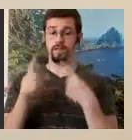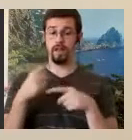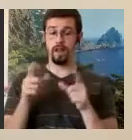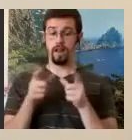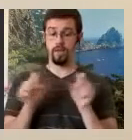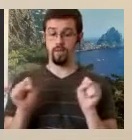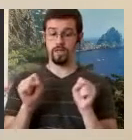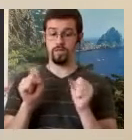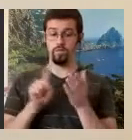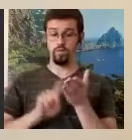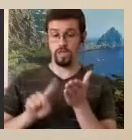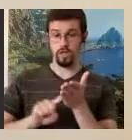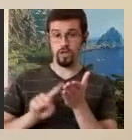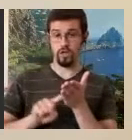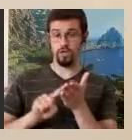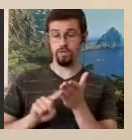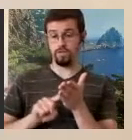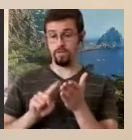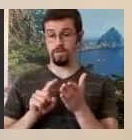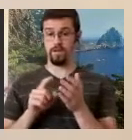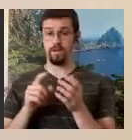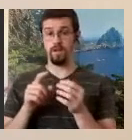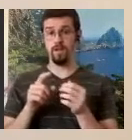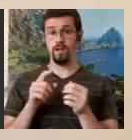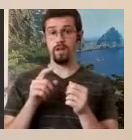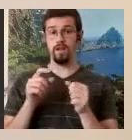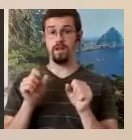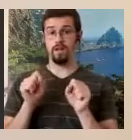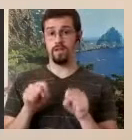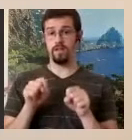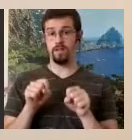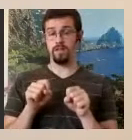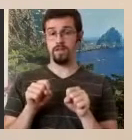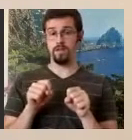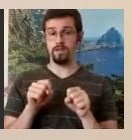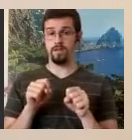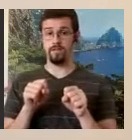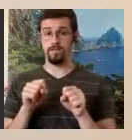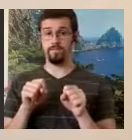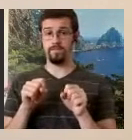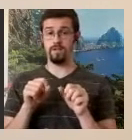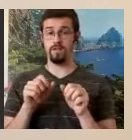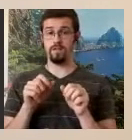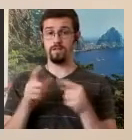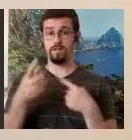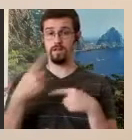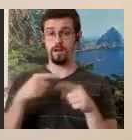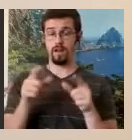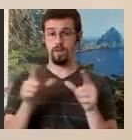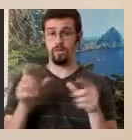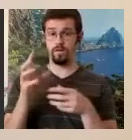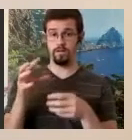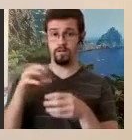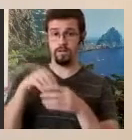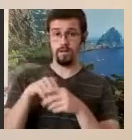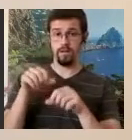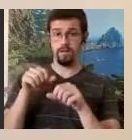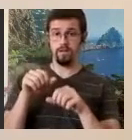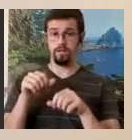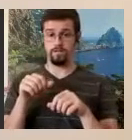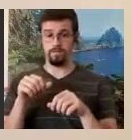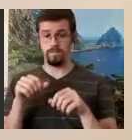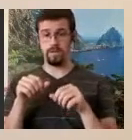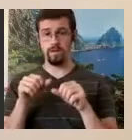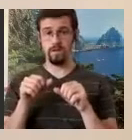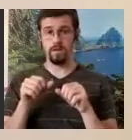the lack of a writing system. And today, in 2014, it's the 40 years since the birth of SignWriting, it